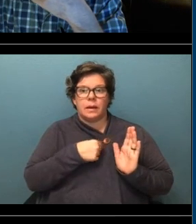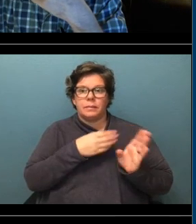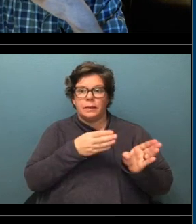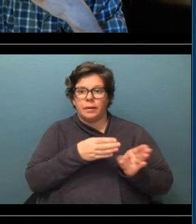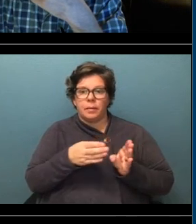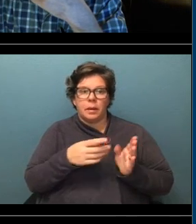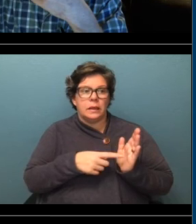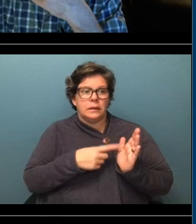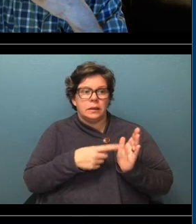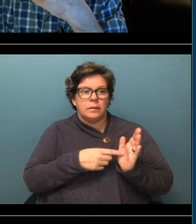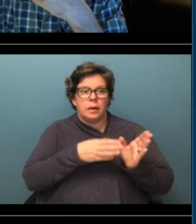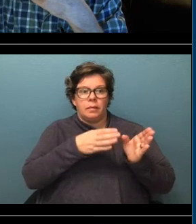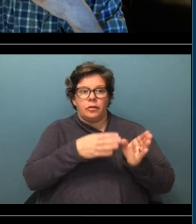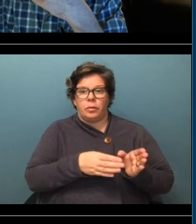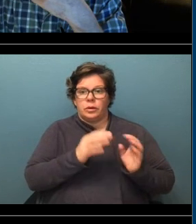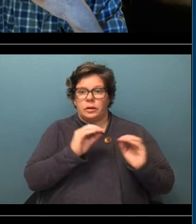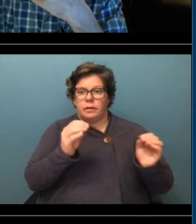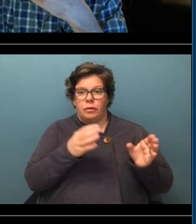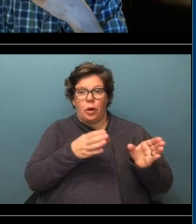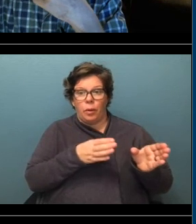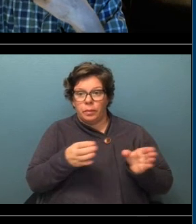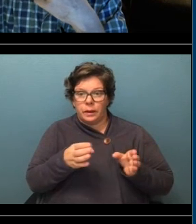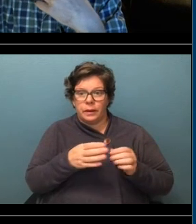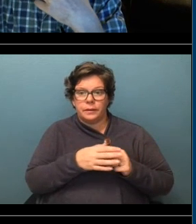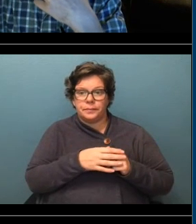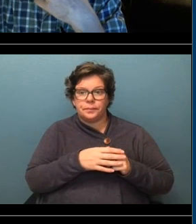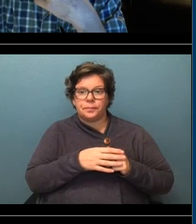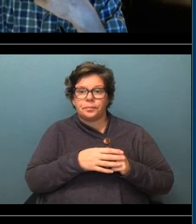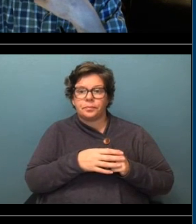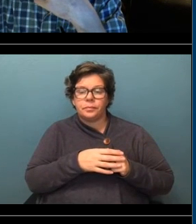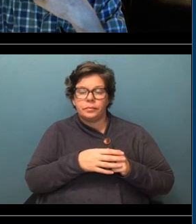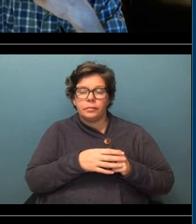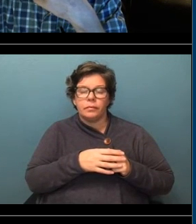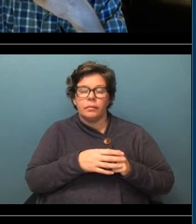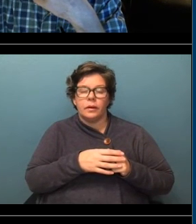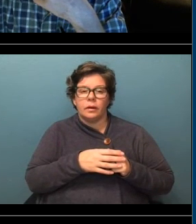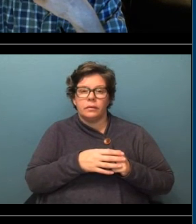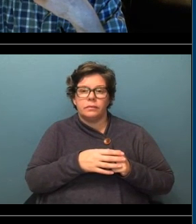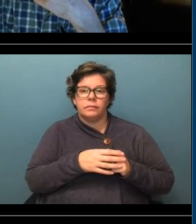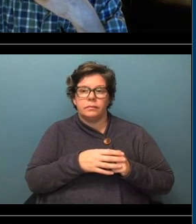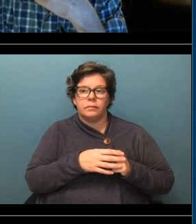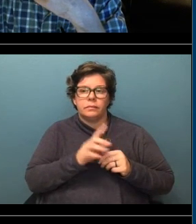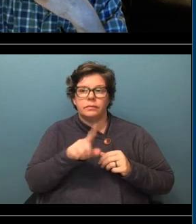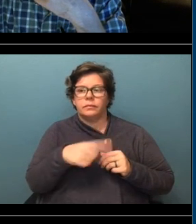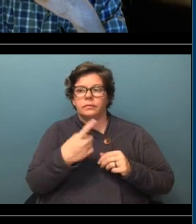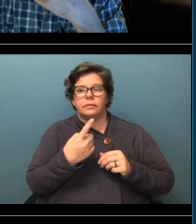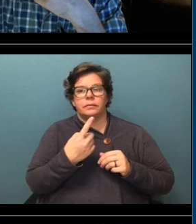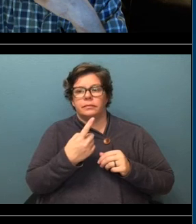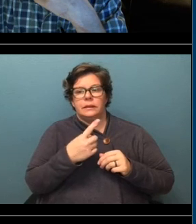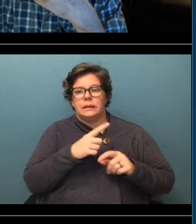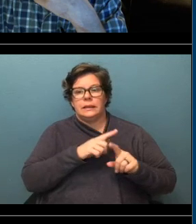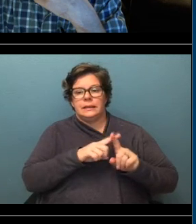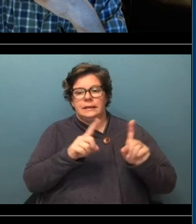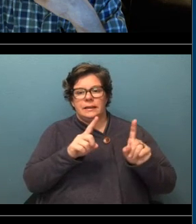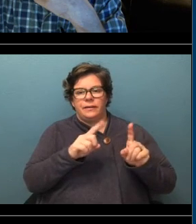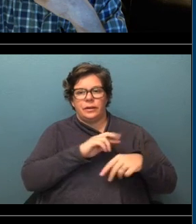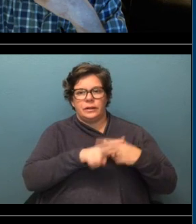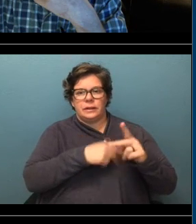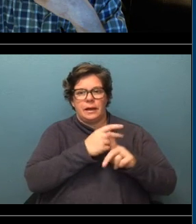sometimes the individual does not have a plan. You know, just different, there are just different types